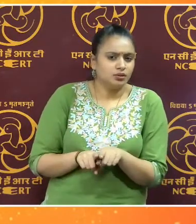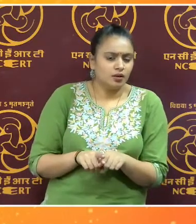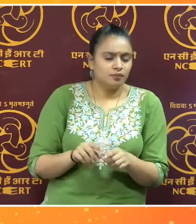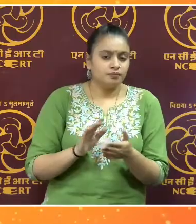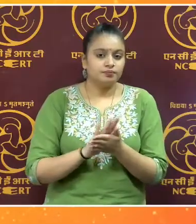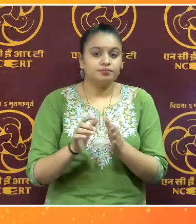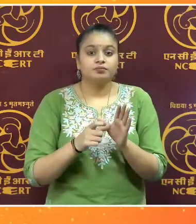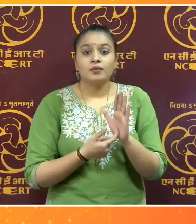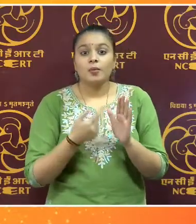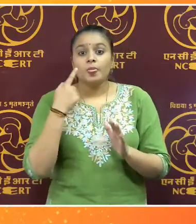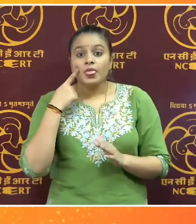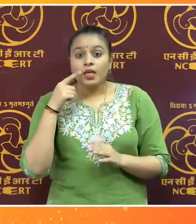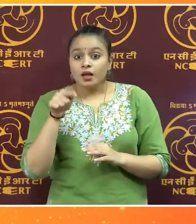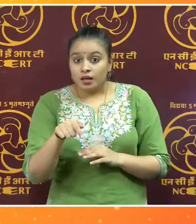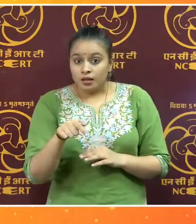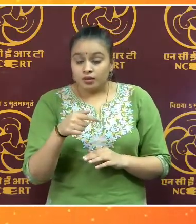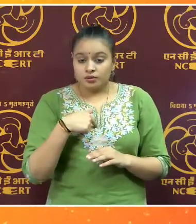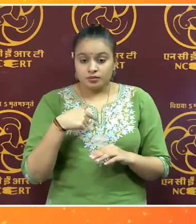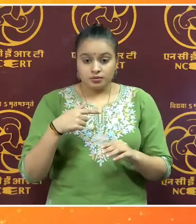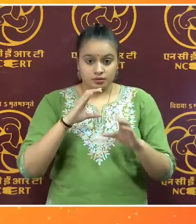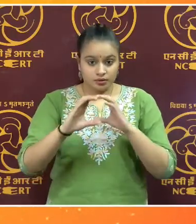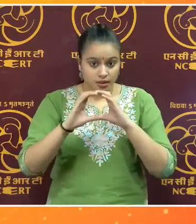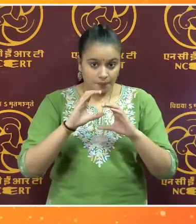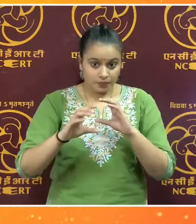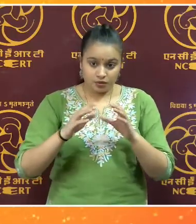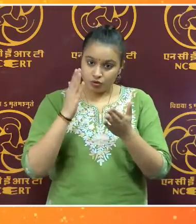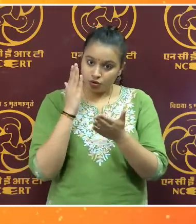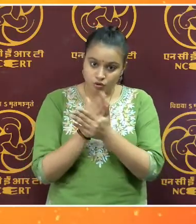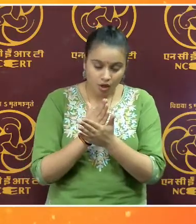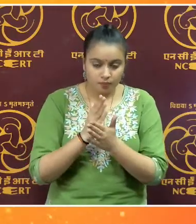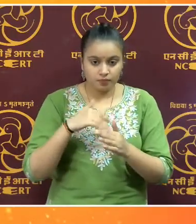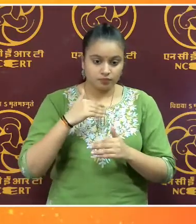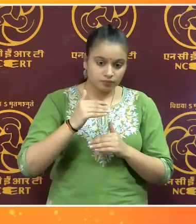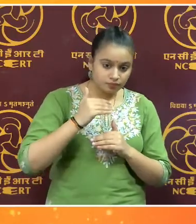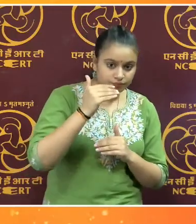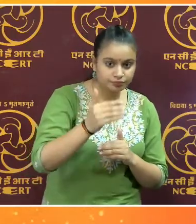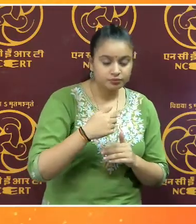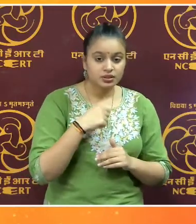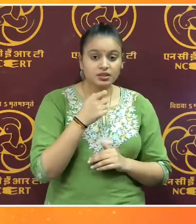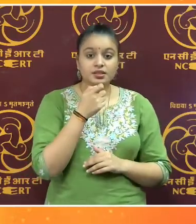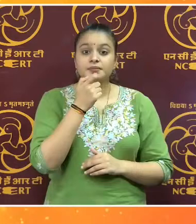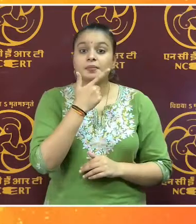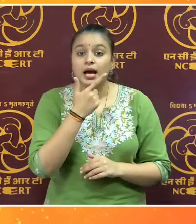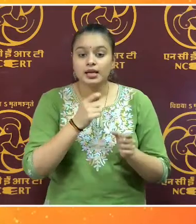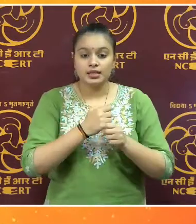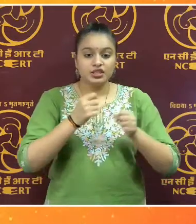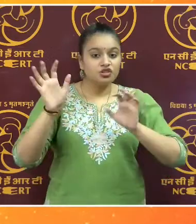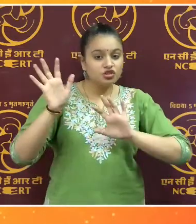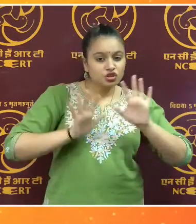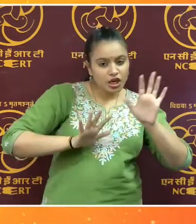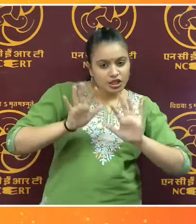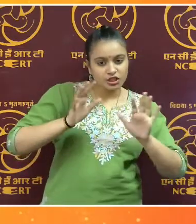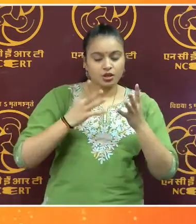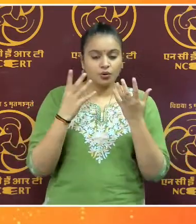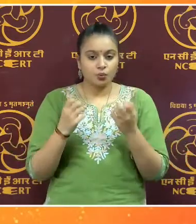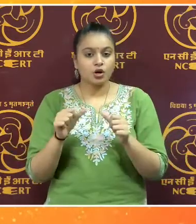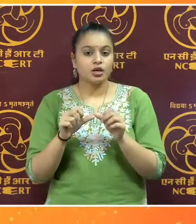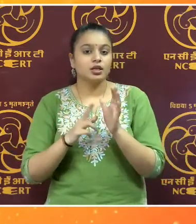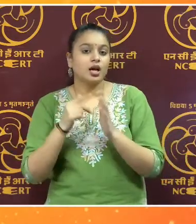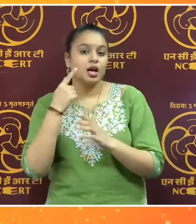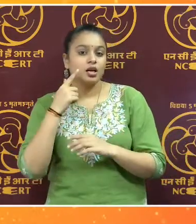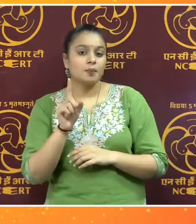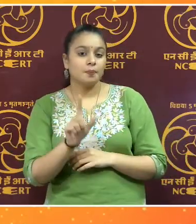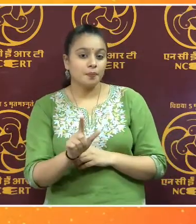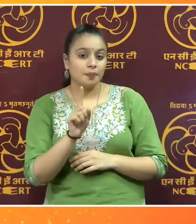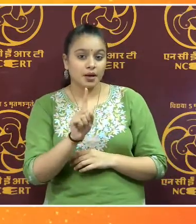Singh just left the conversation there and expecting a smile and a gesture from another character, Mr. Anil. But